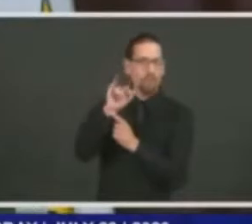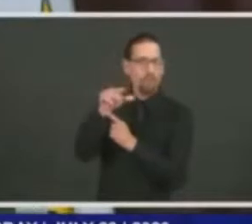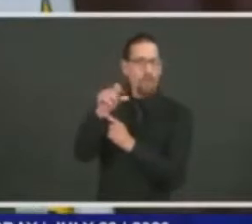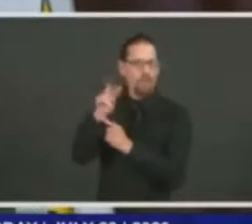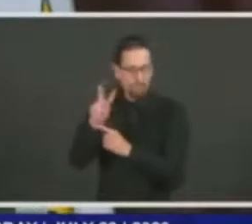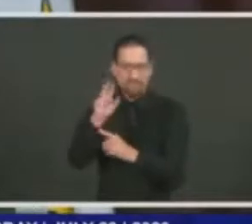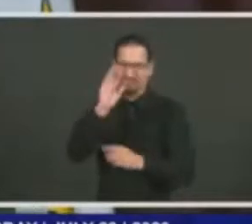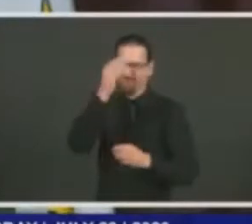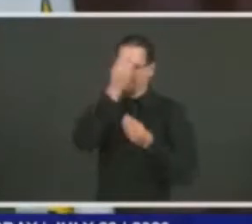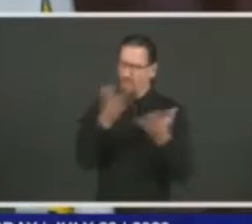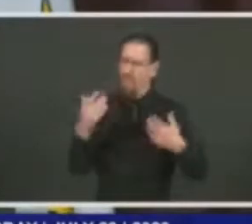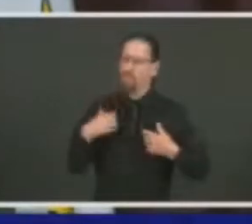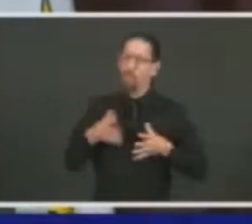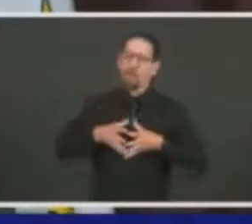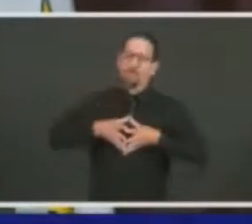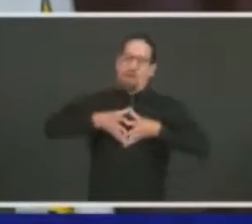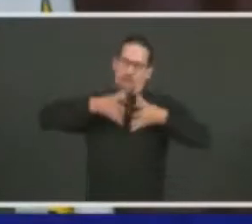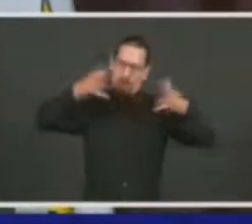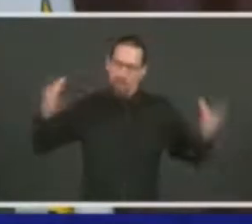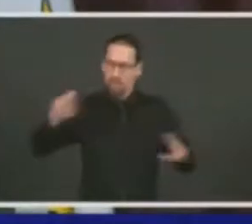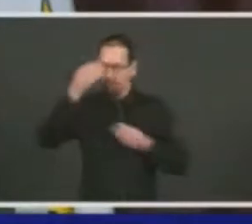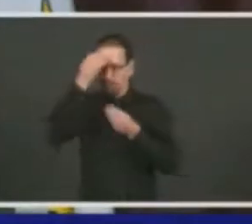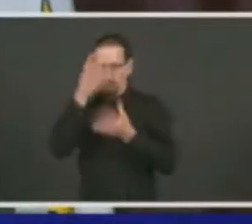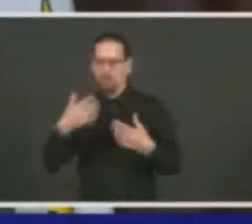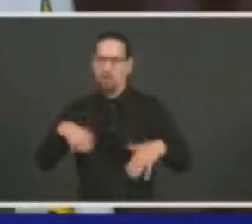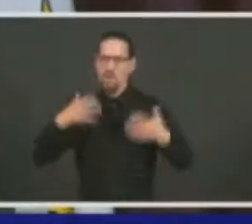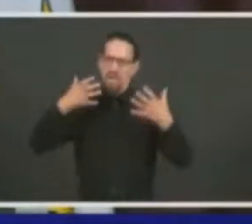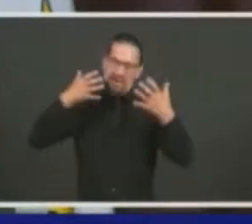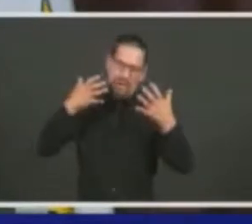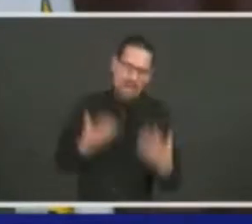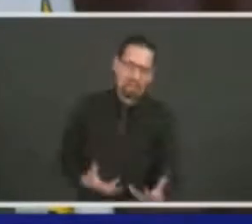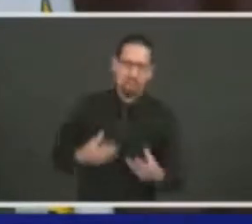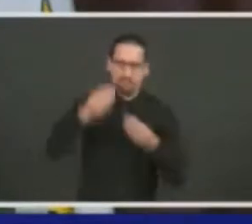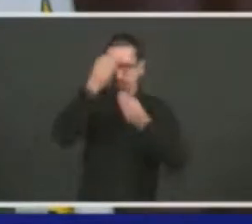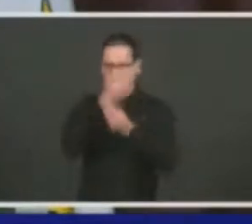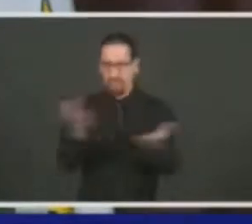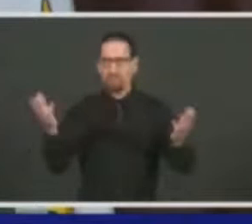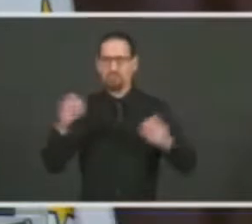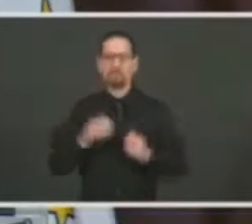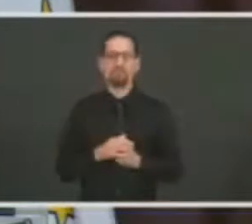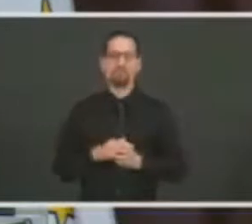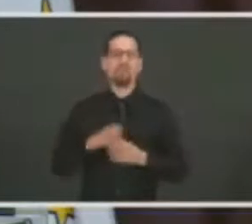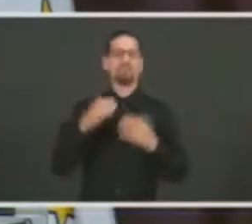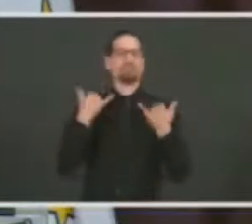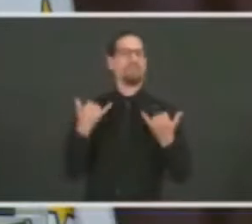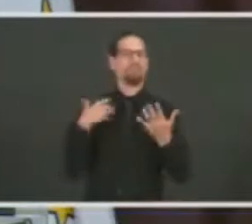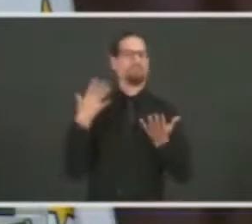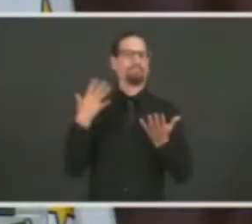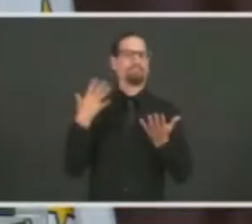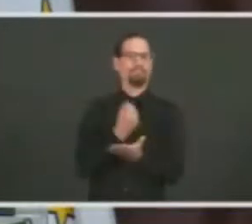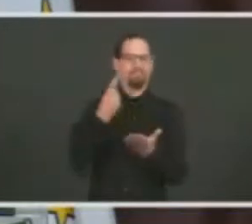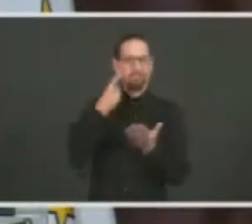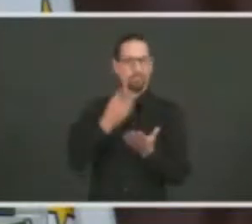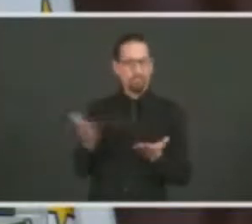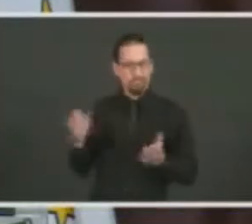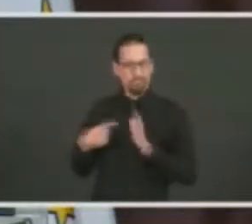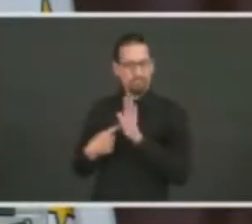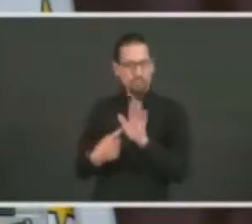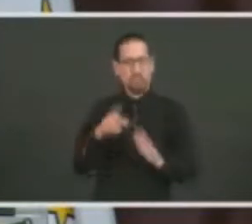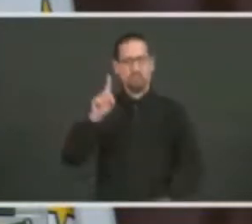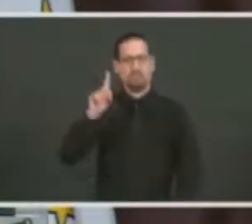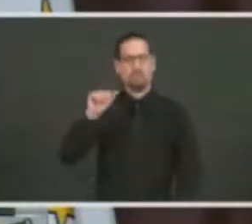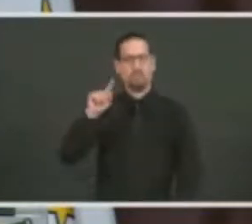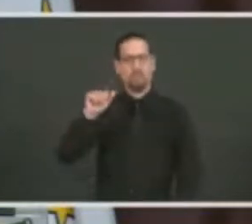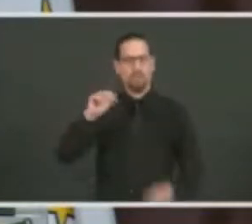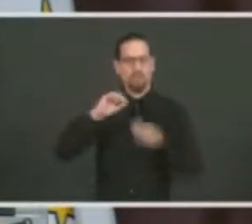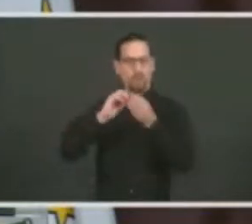we always do, looking at the data. So I'd ask you please to put that up on the screen. Yesterday, we had 61